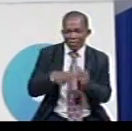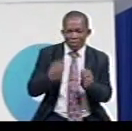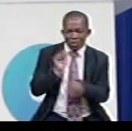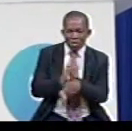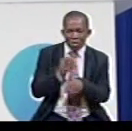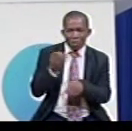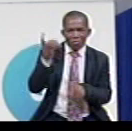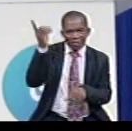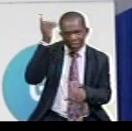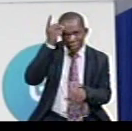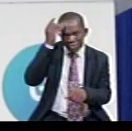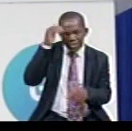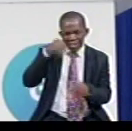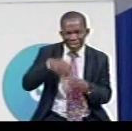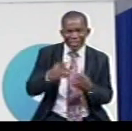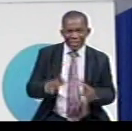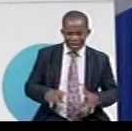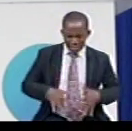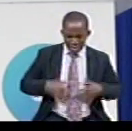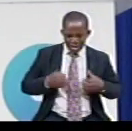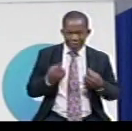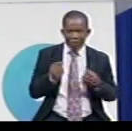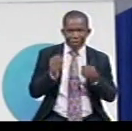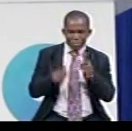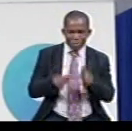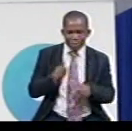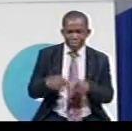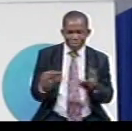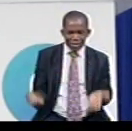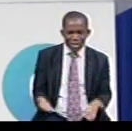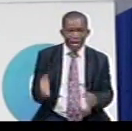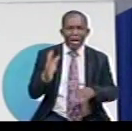people here and also those online.